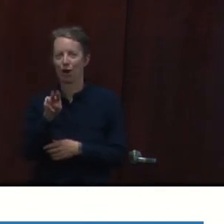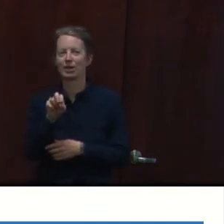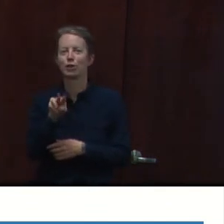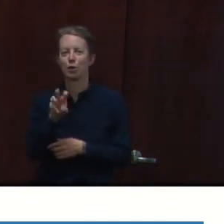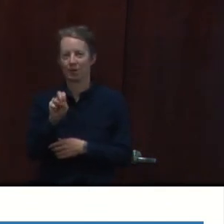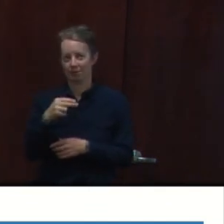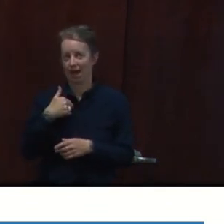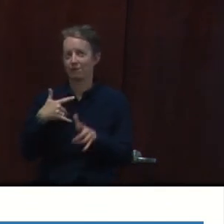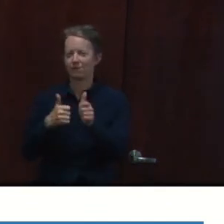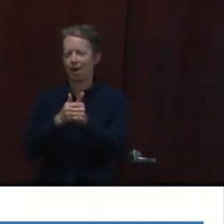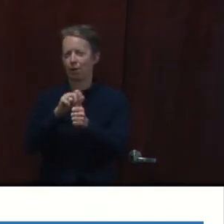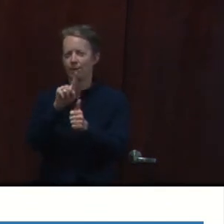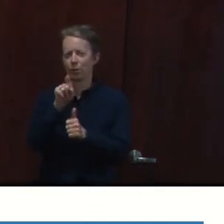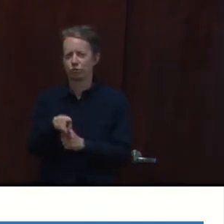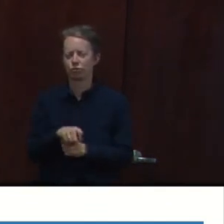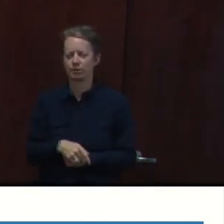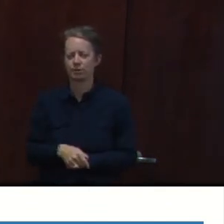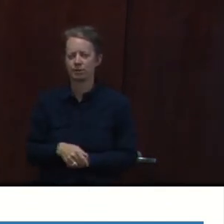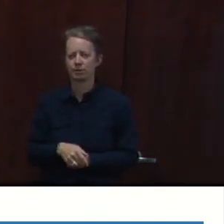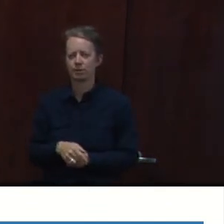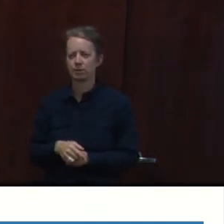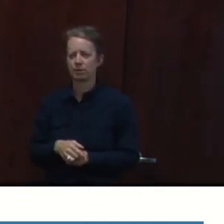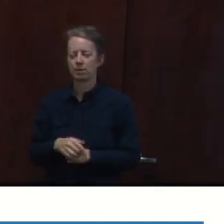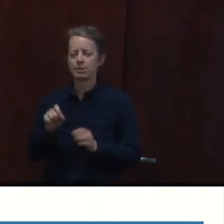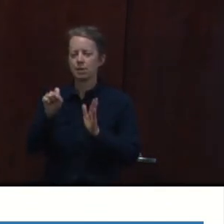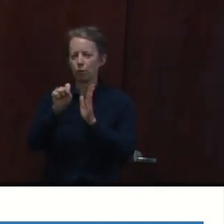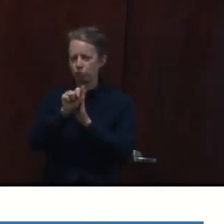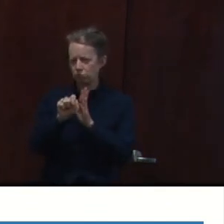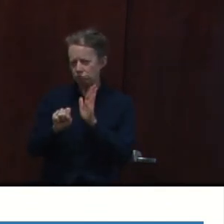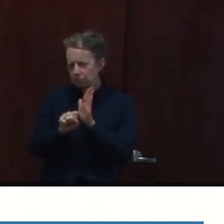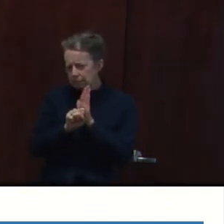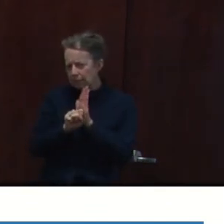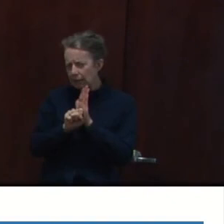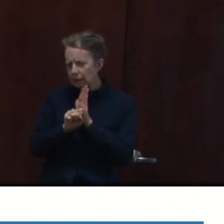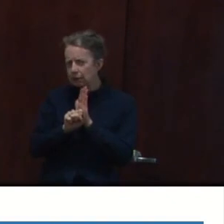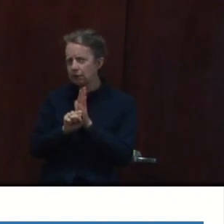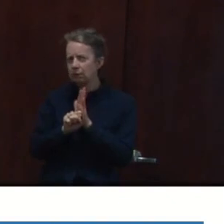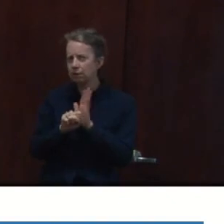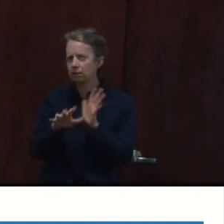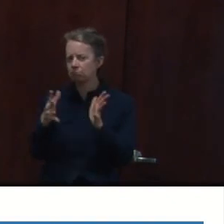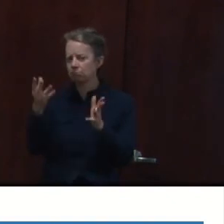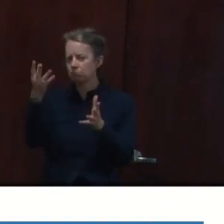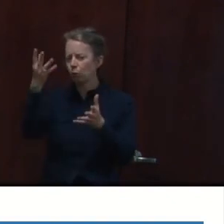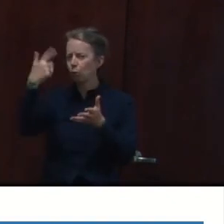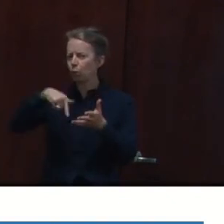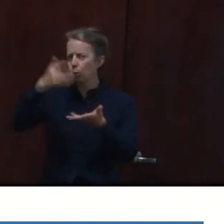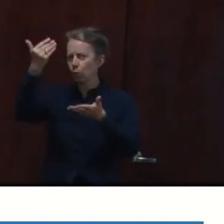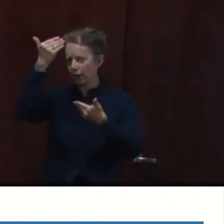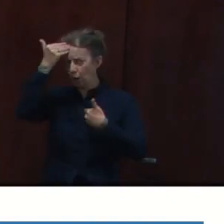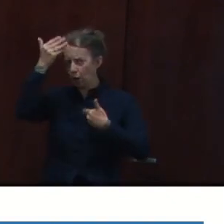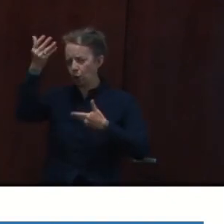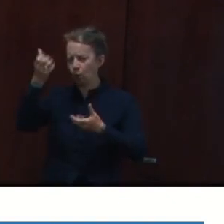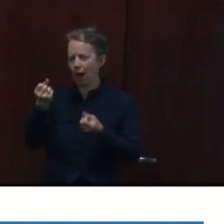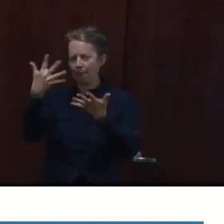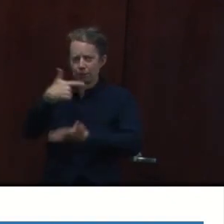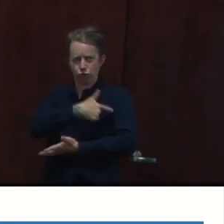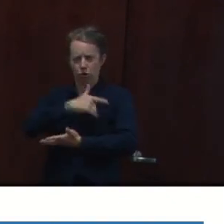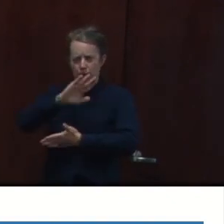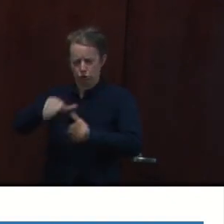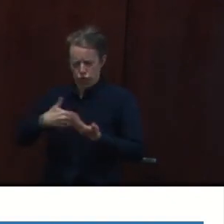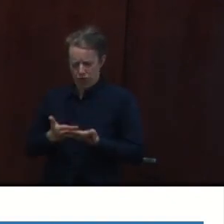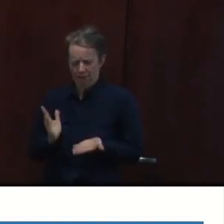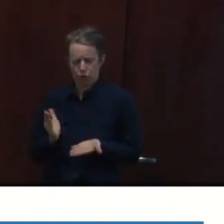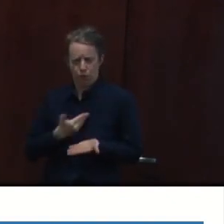In terms of, so the state is informed how many vaccines will come to our state, and then they have an allocation process for our